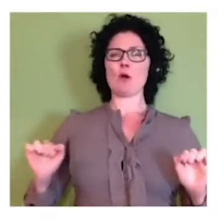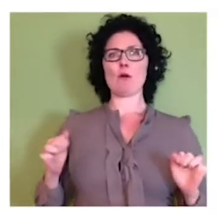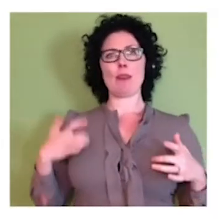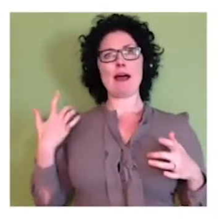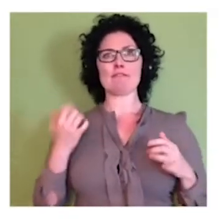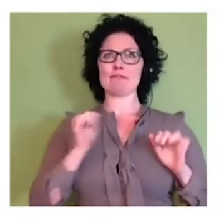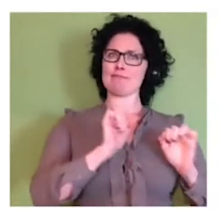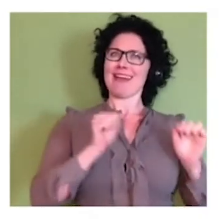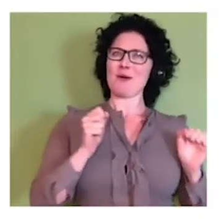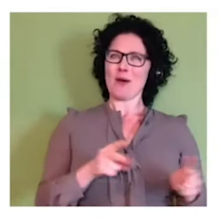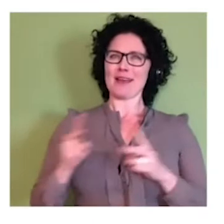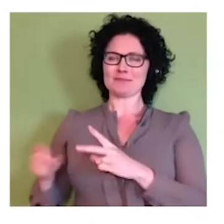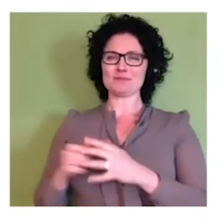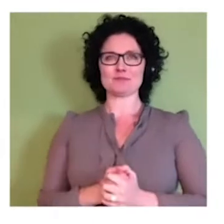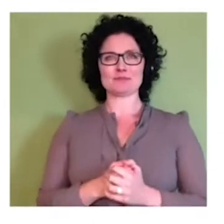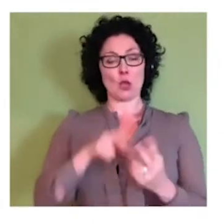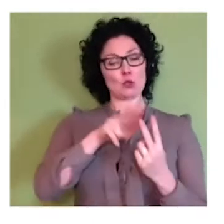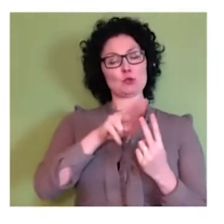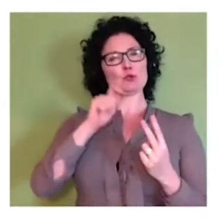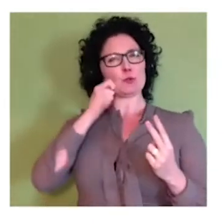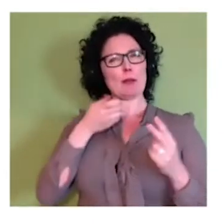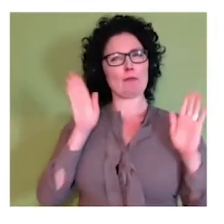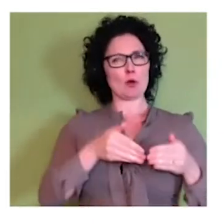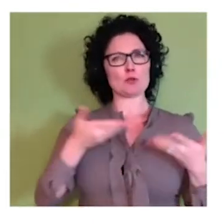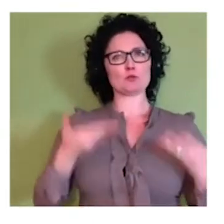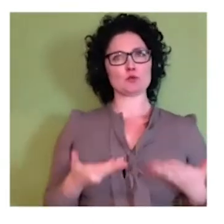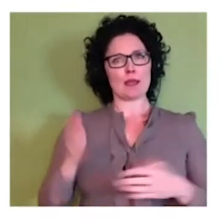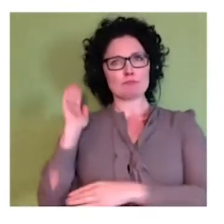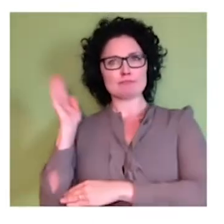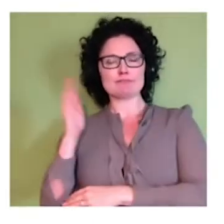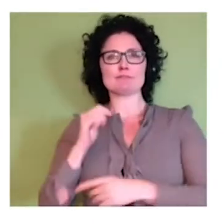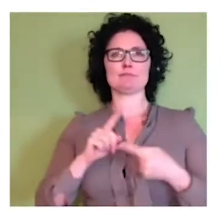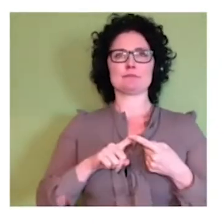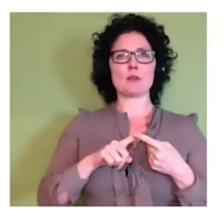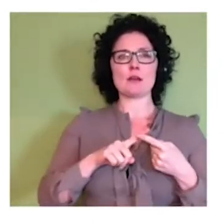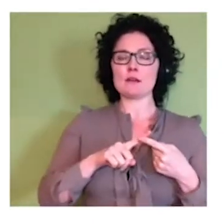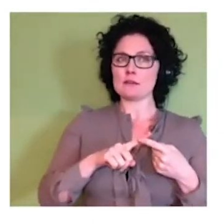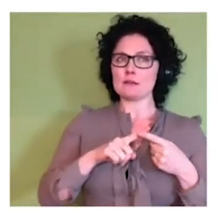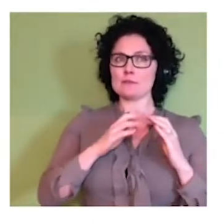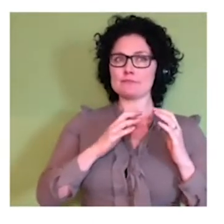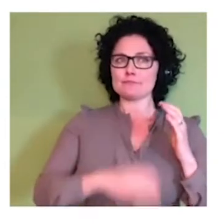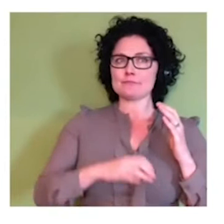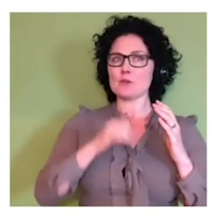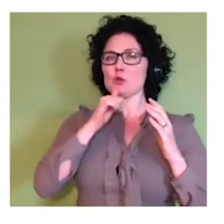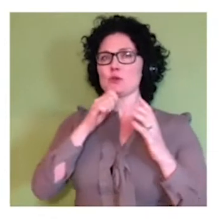these: people's attitudes and being able to use and access digital technology.